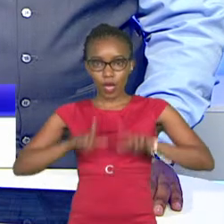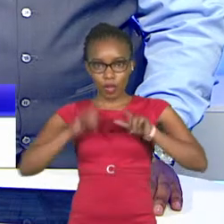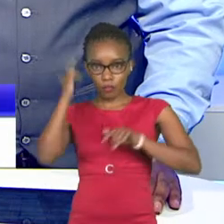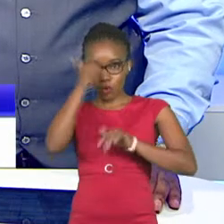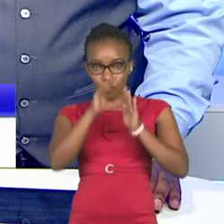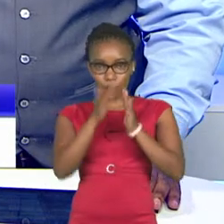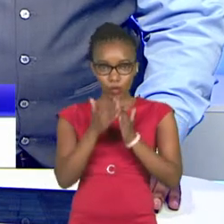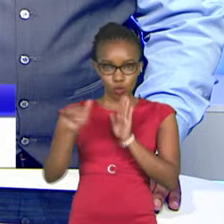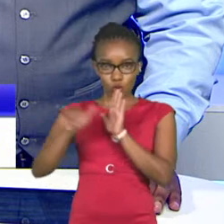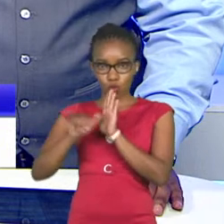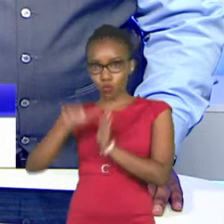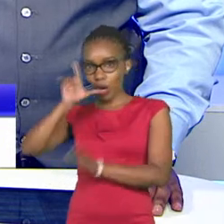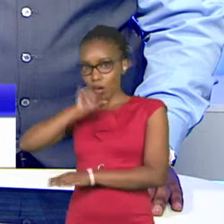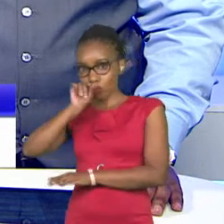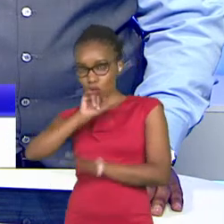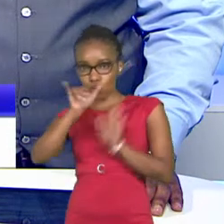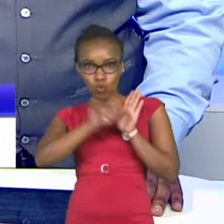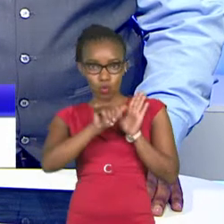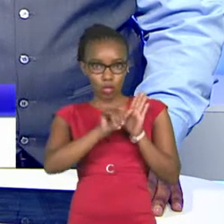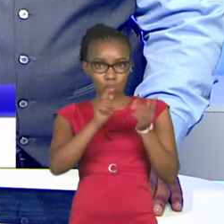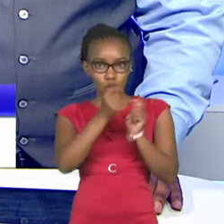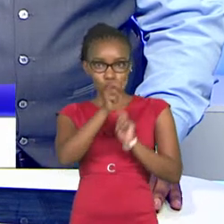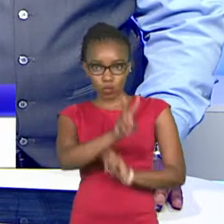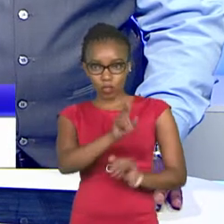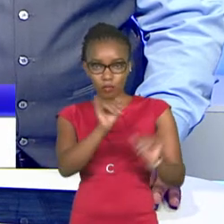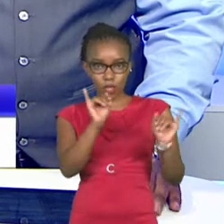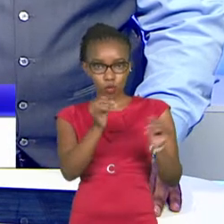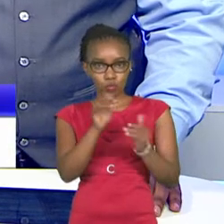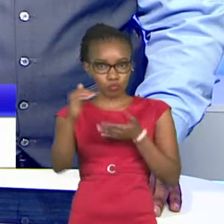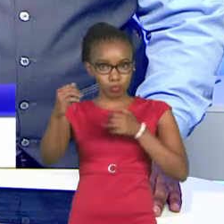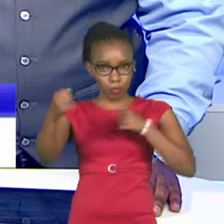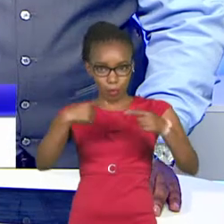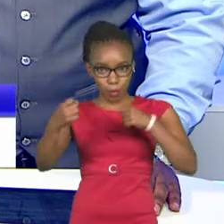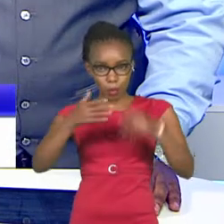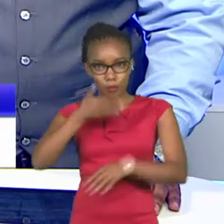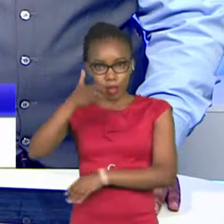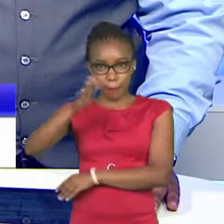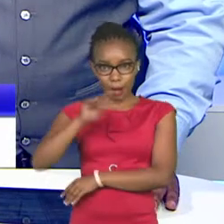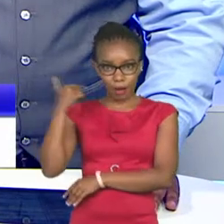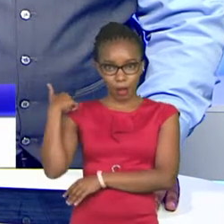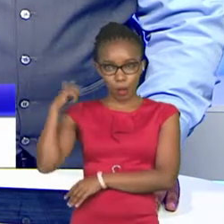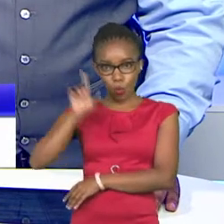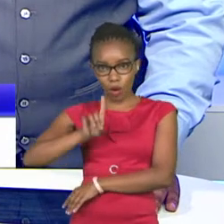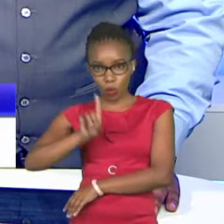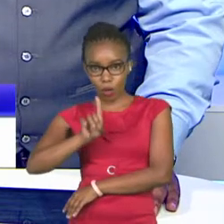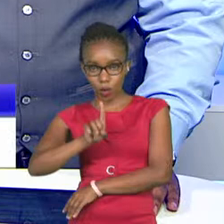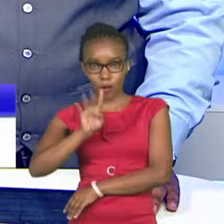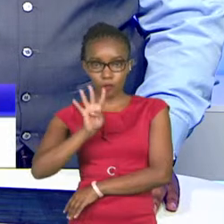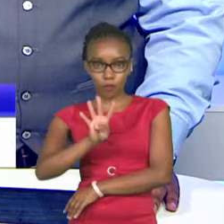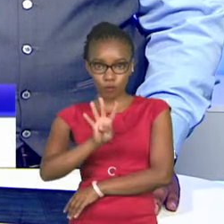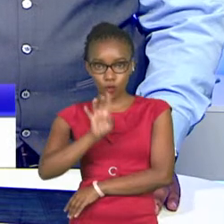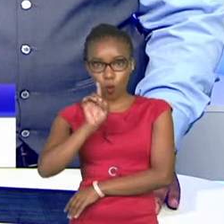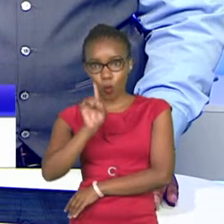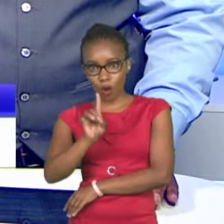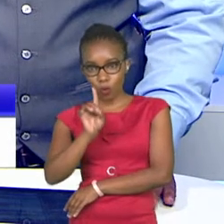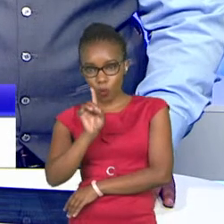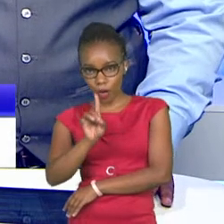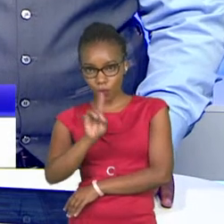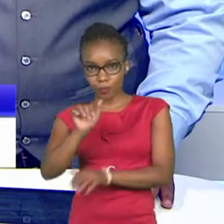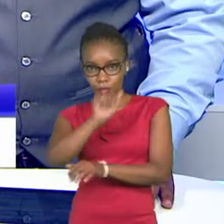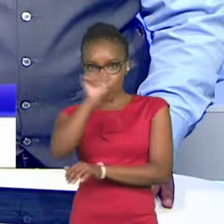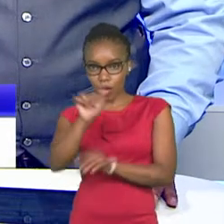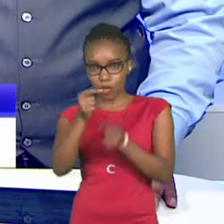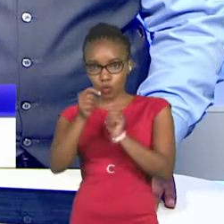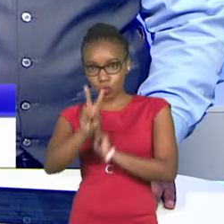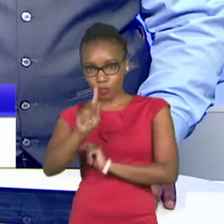Facebook, YouTube, and Twitter. On YouTube, we are live as Switch TV News. Send in your feedback to our SMS line 111-444-111 and at Switch